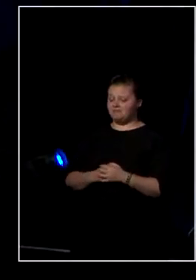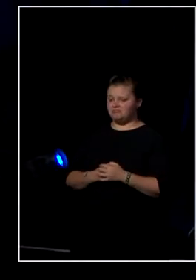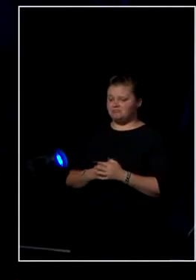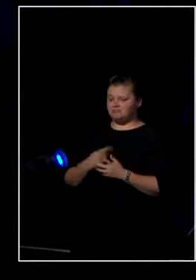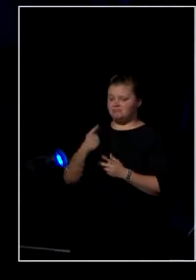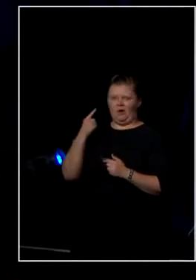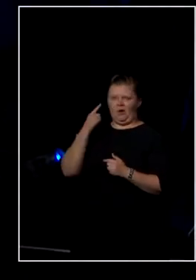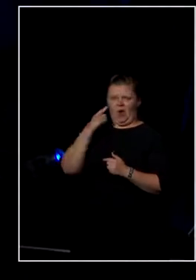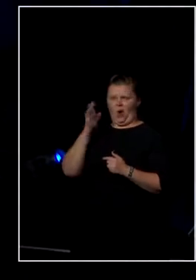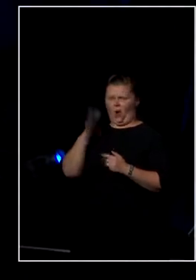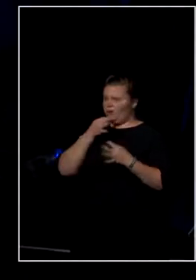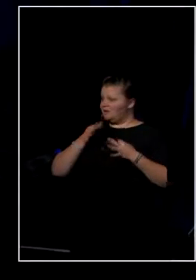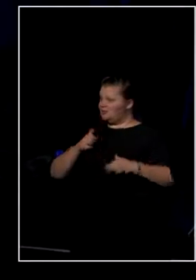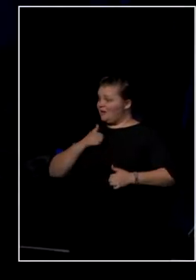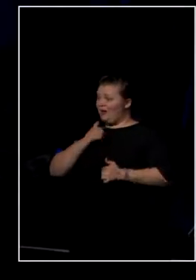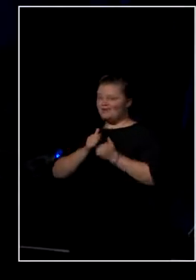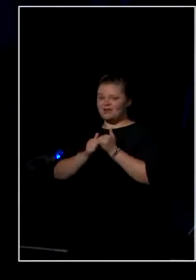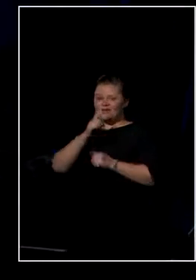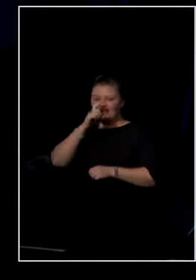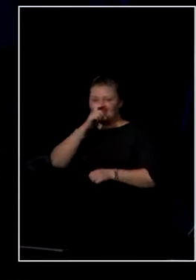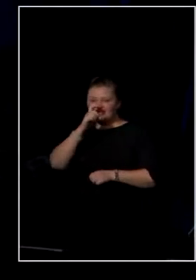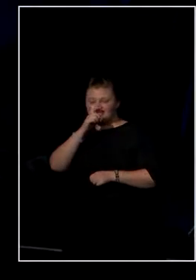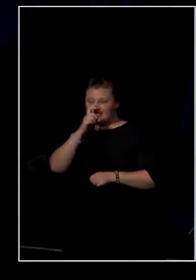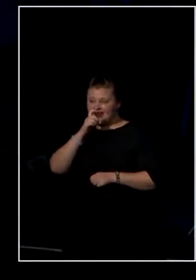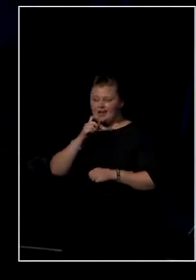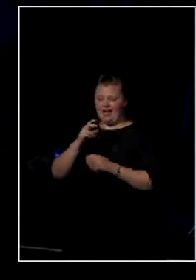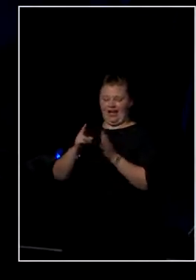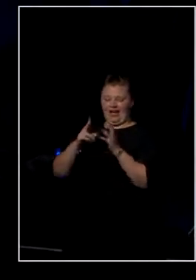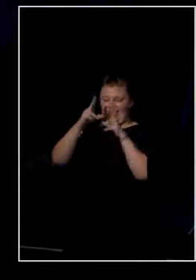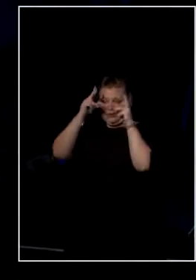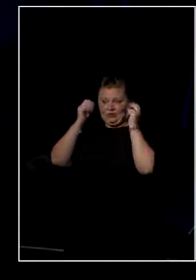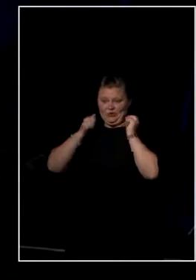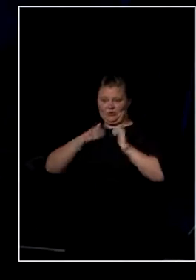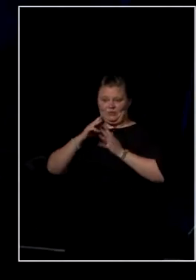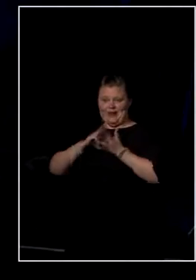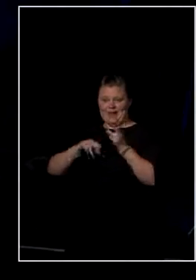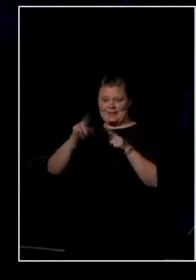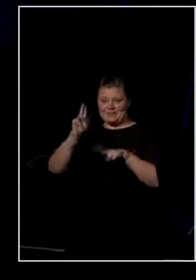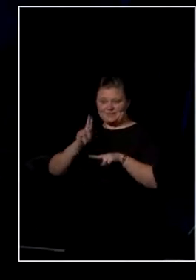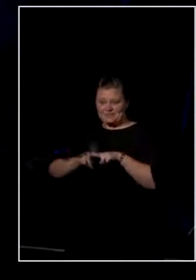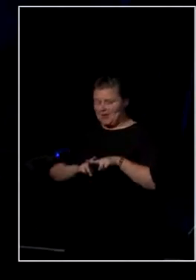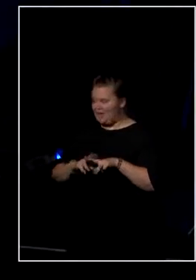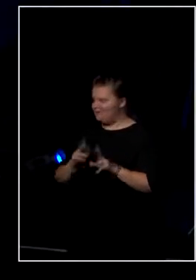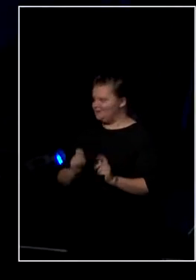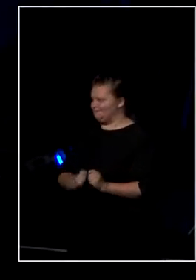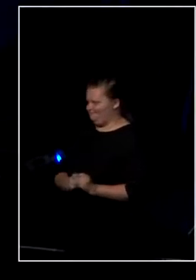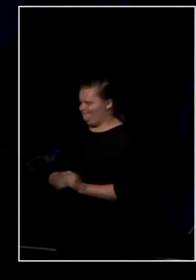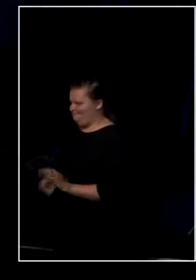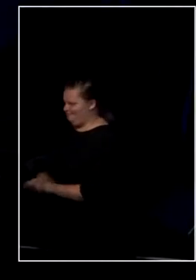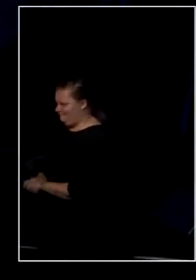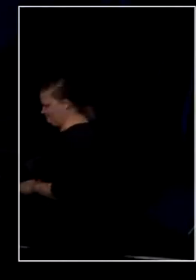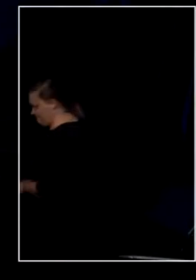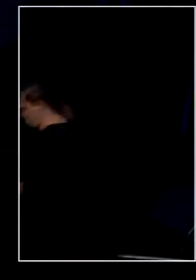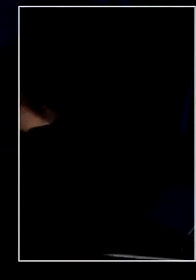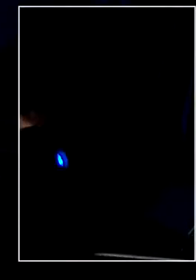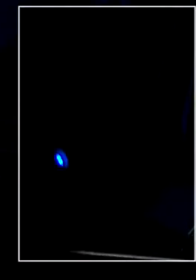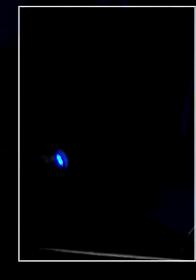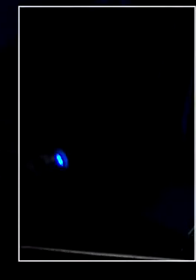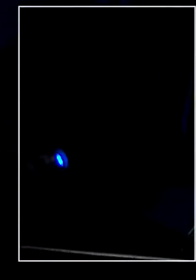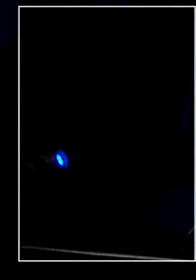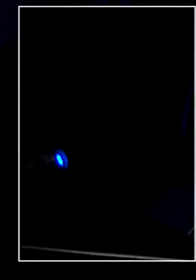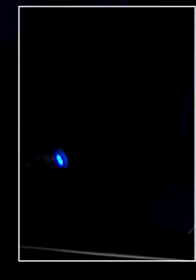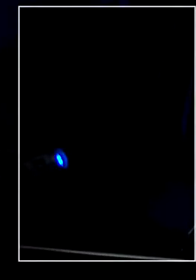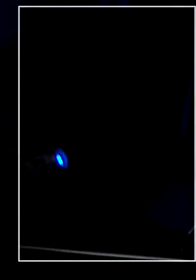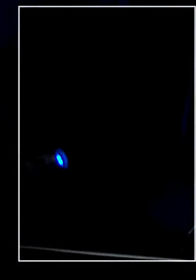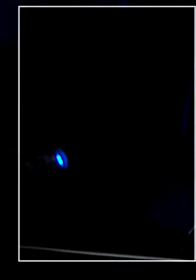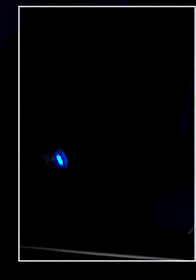those children were my brothers and sisters and the nurses were my mum and dad. But when I turned 8, the nurses said, I've